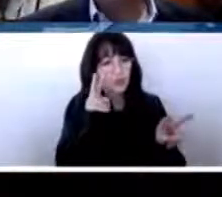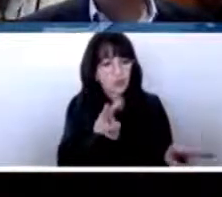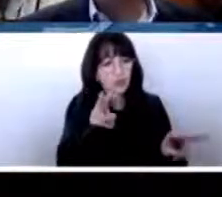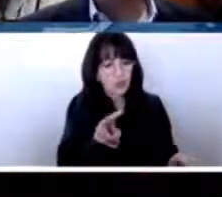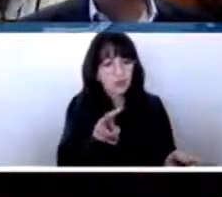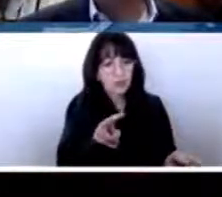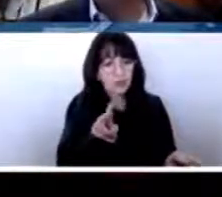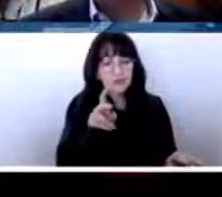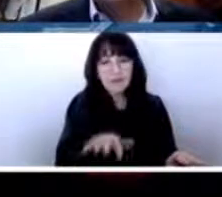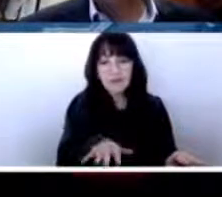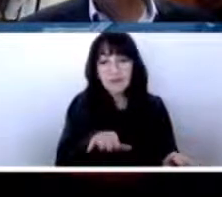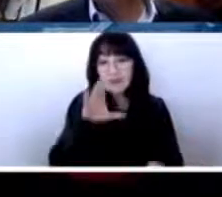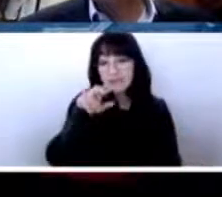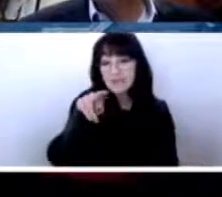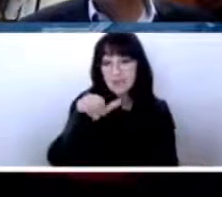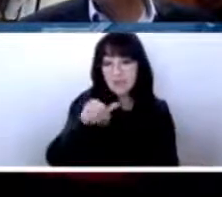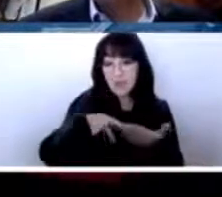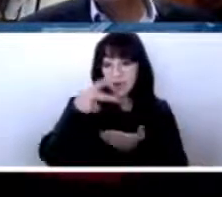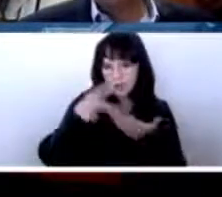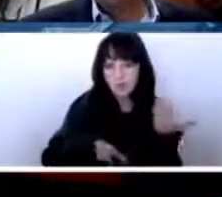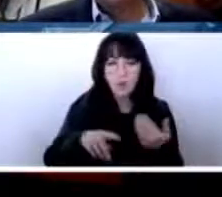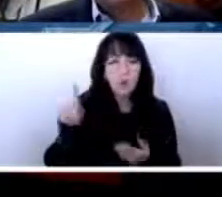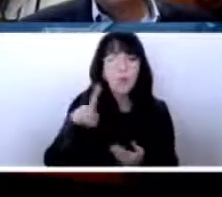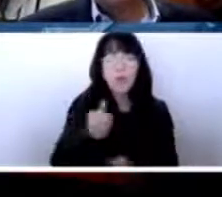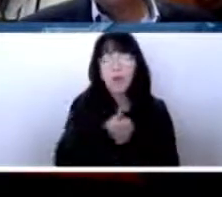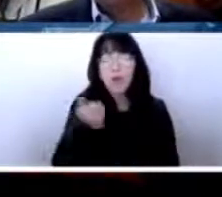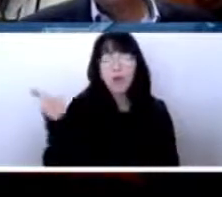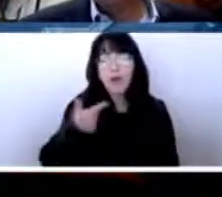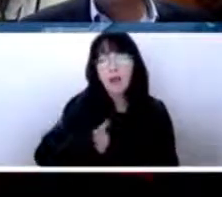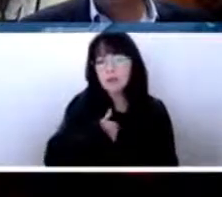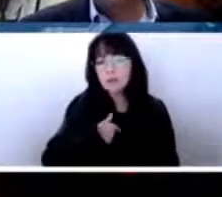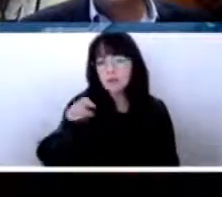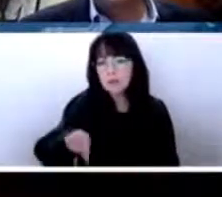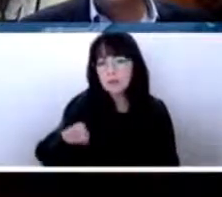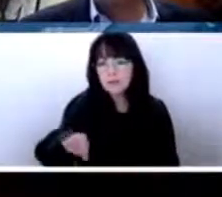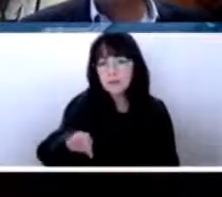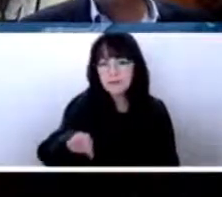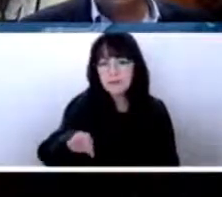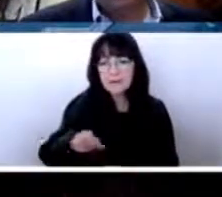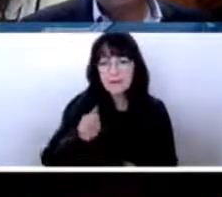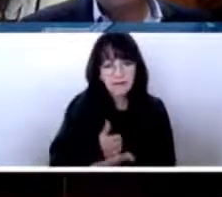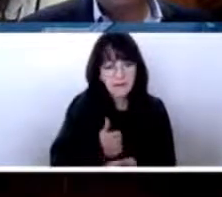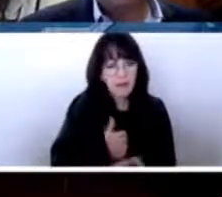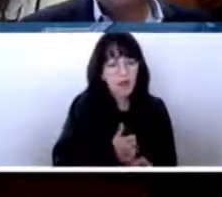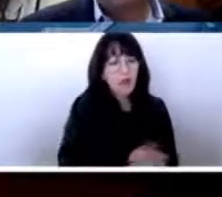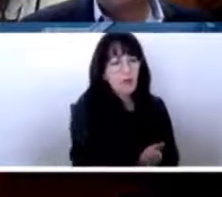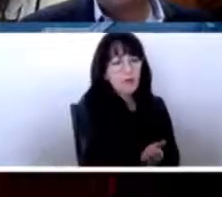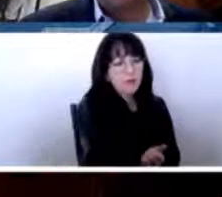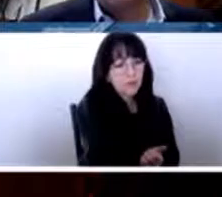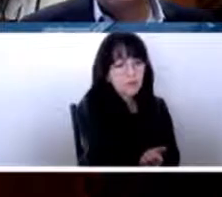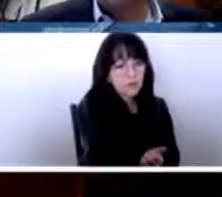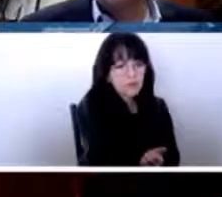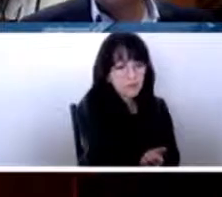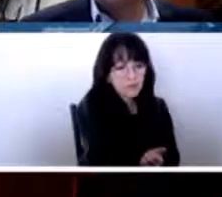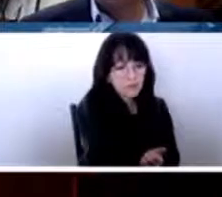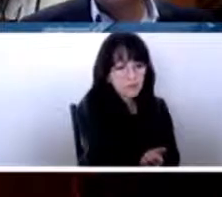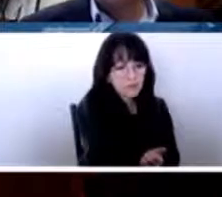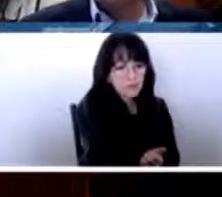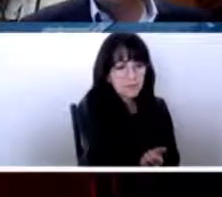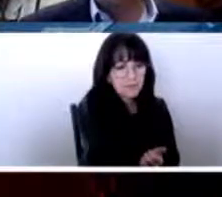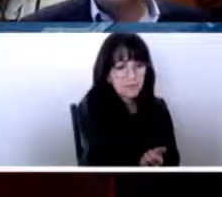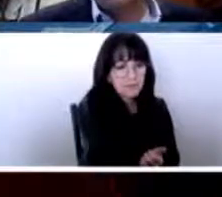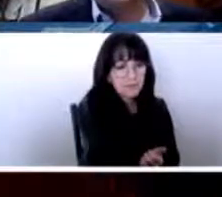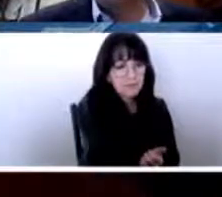program, we're looking to see where else can we help the healthcare system, the EDs, the long-term care